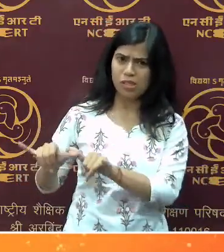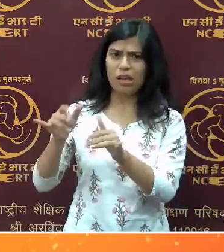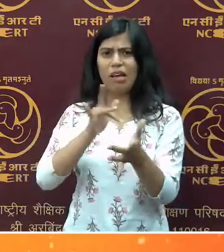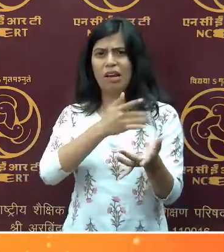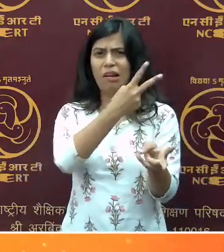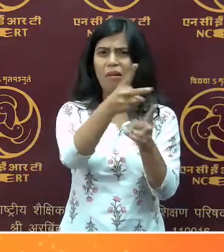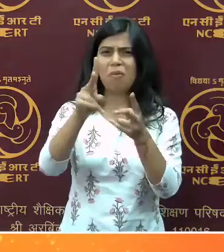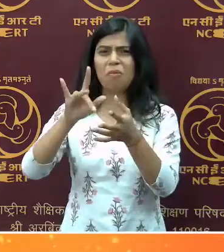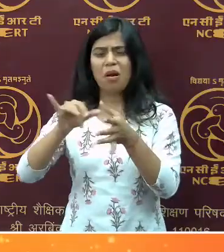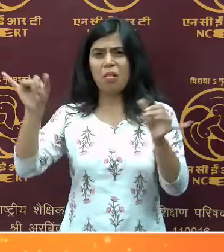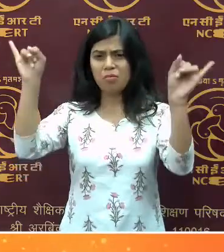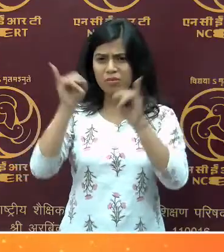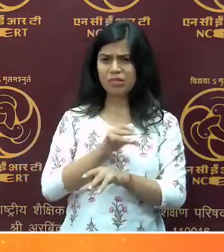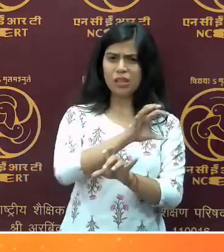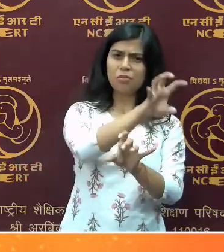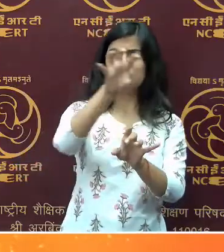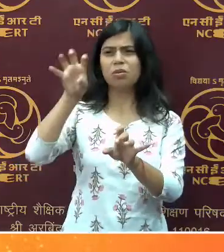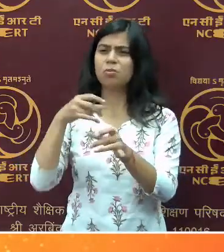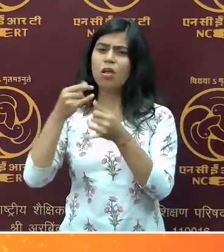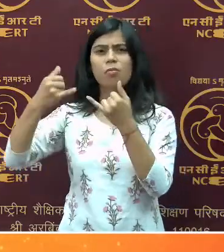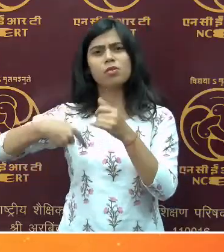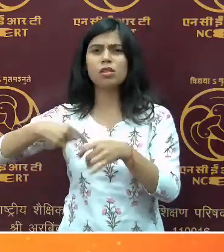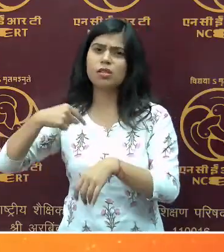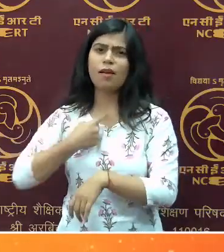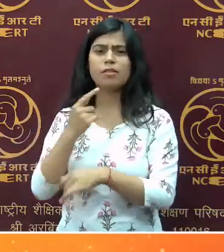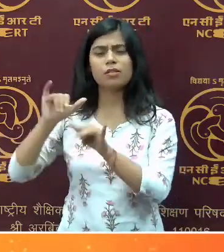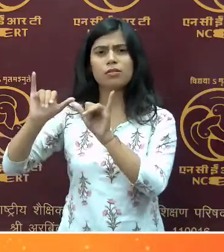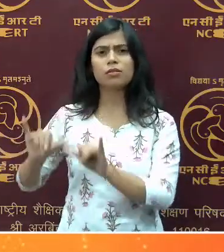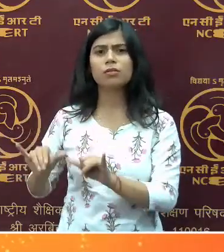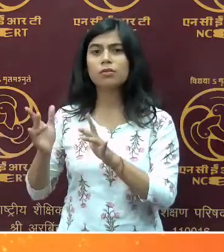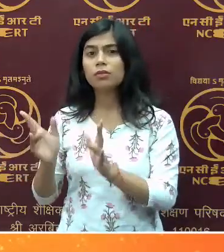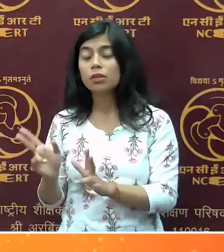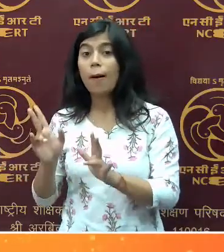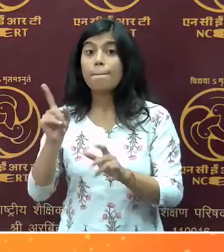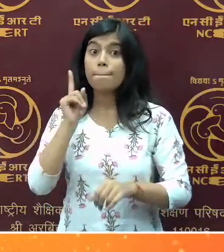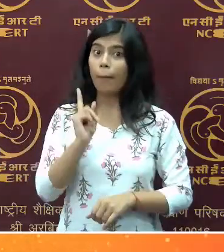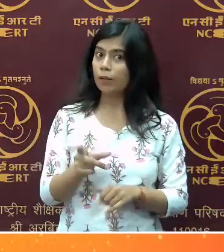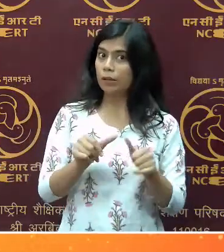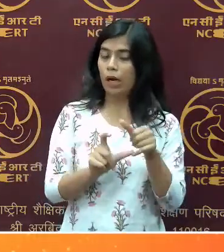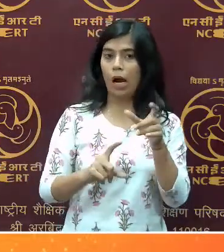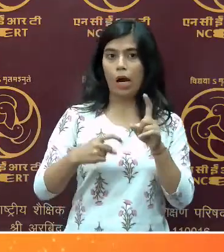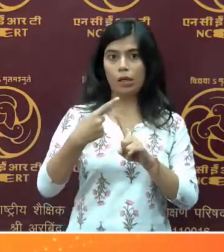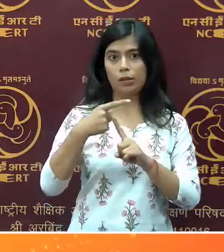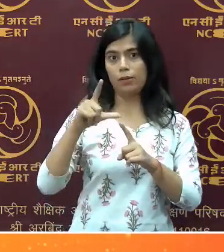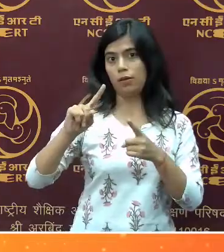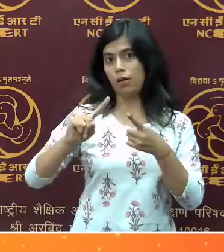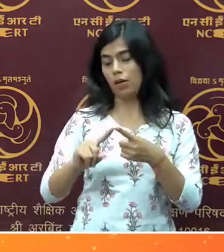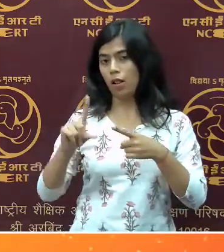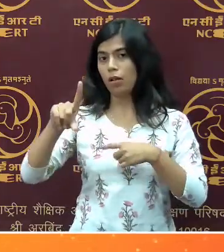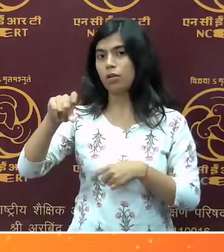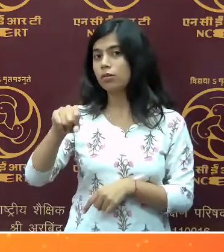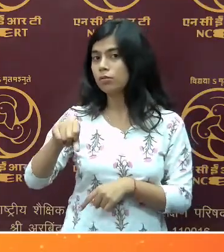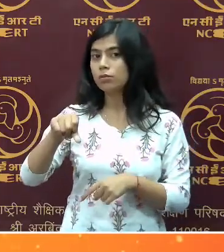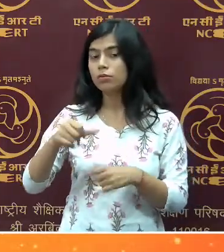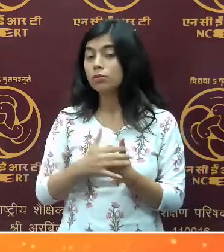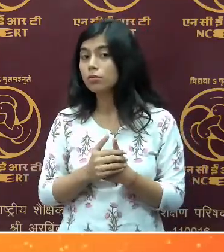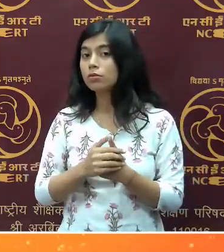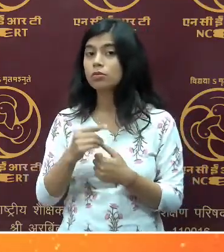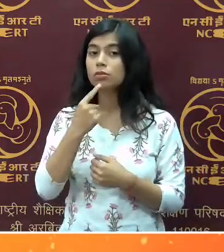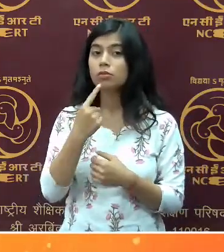any union or association. But there Article 19 has a subclause 2 that talks